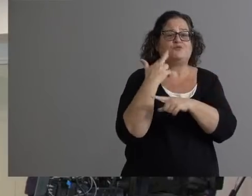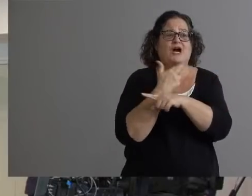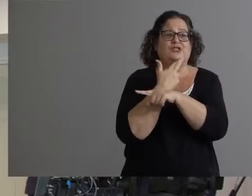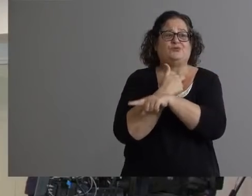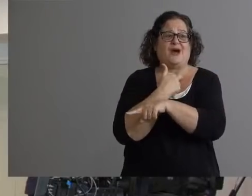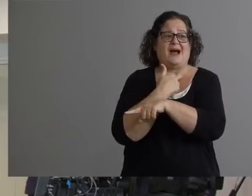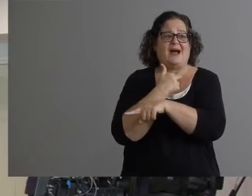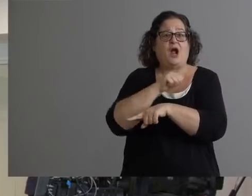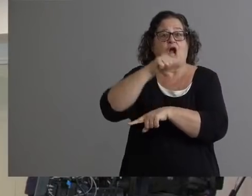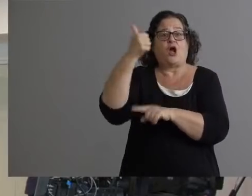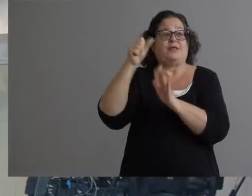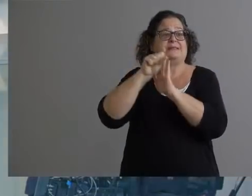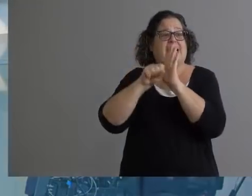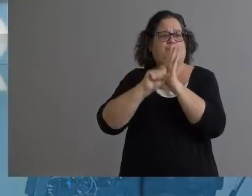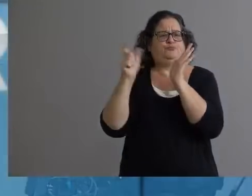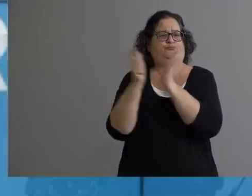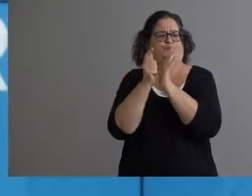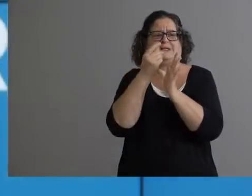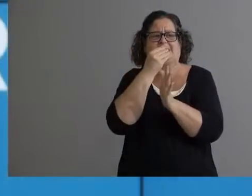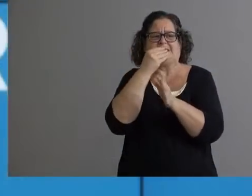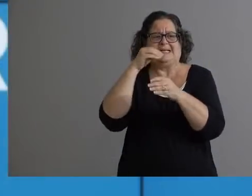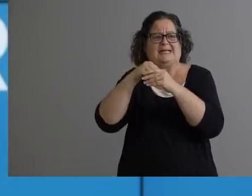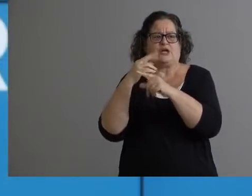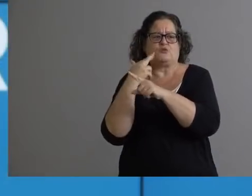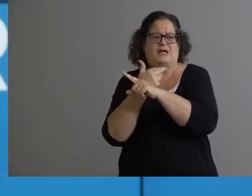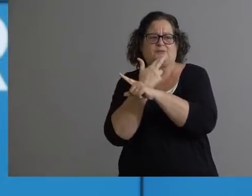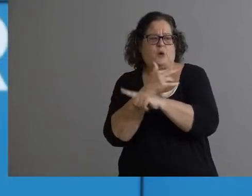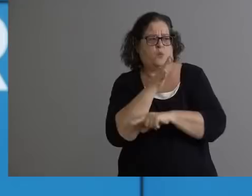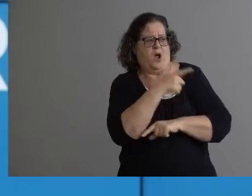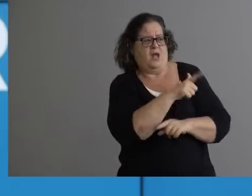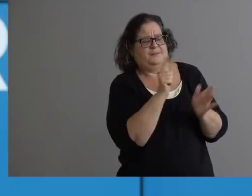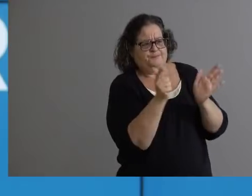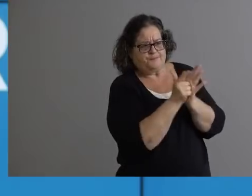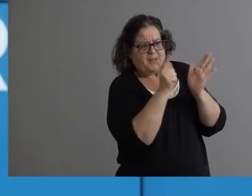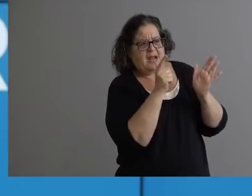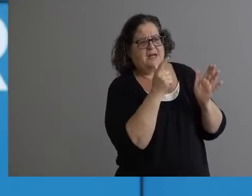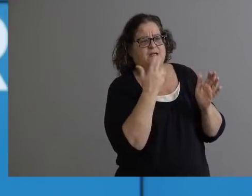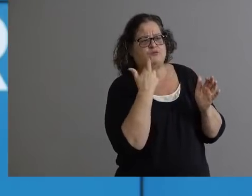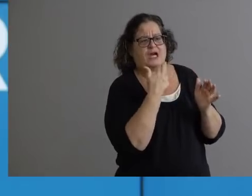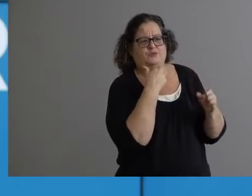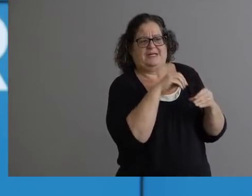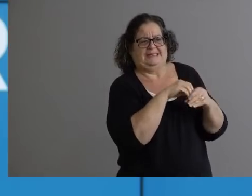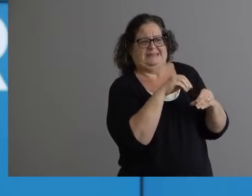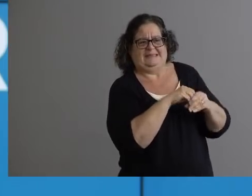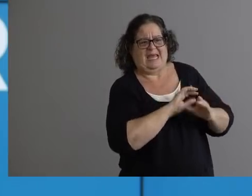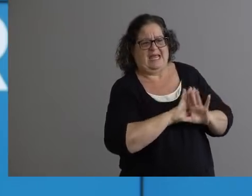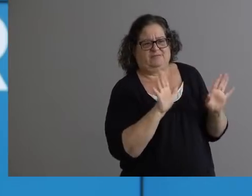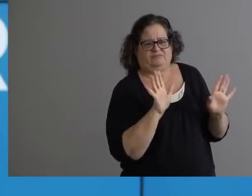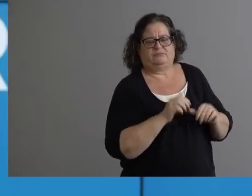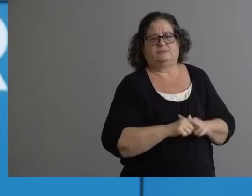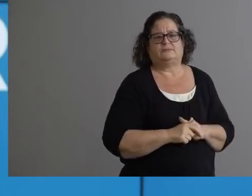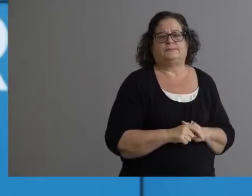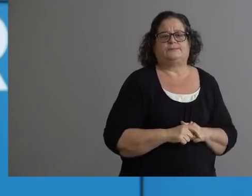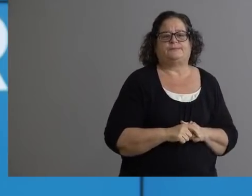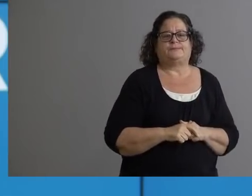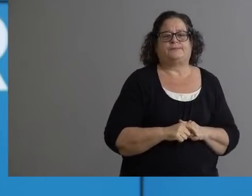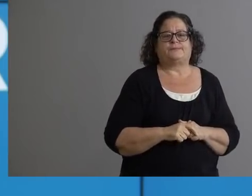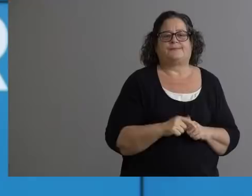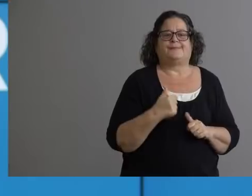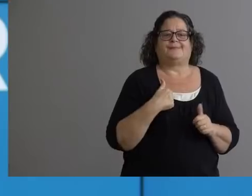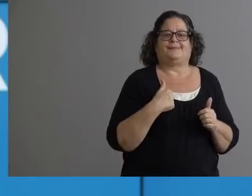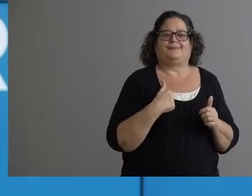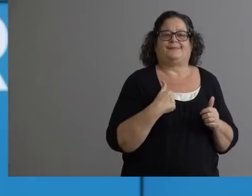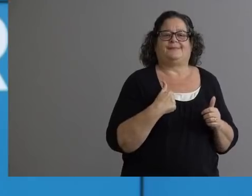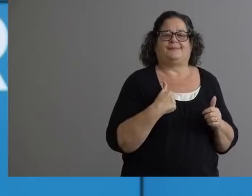when a full measure is needed? So I want to just say again, I'm a big fan of people wearing masks. We've advocated for